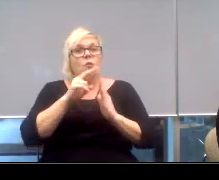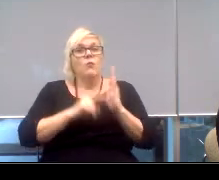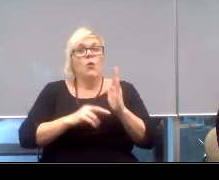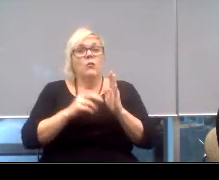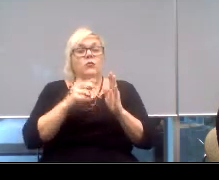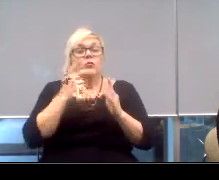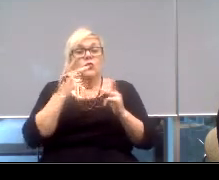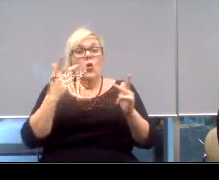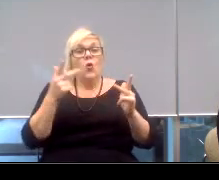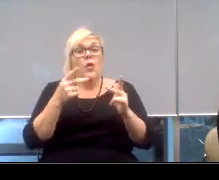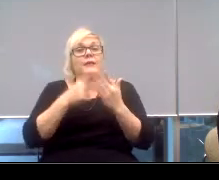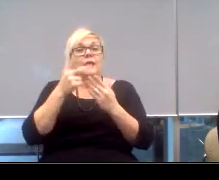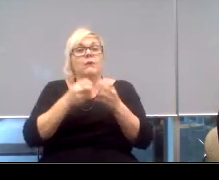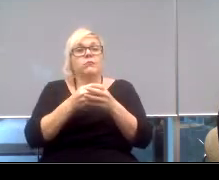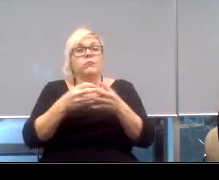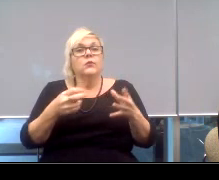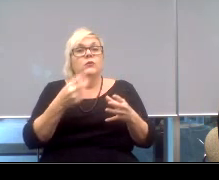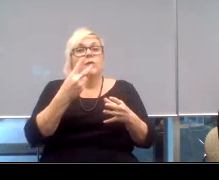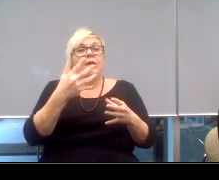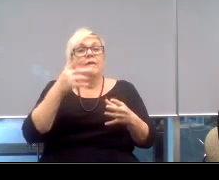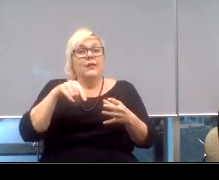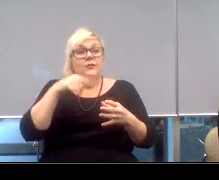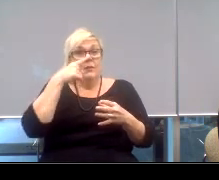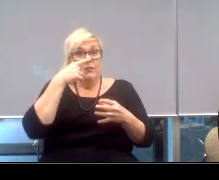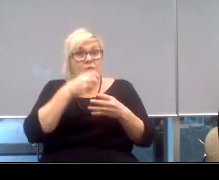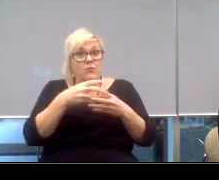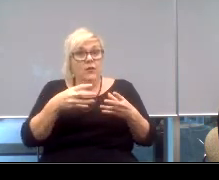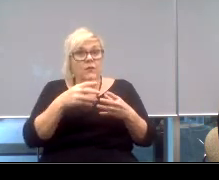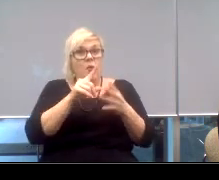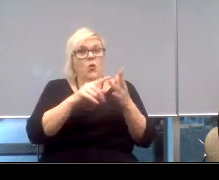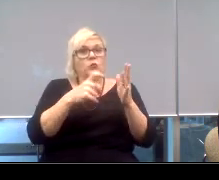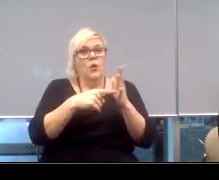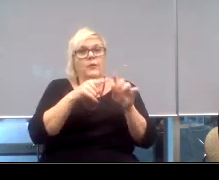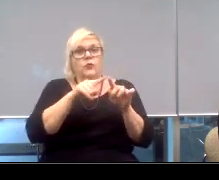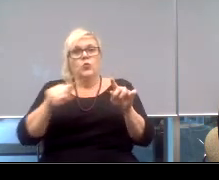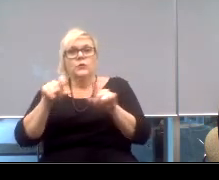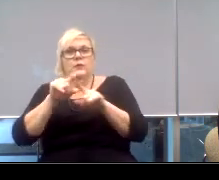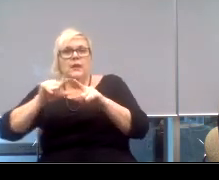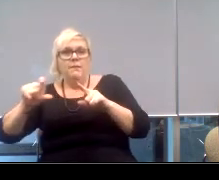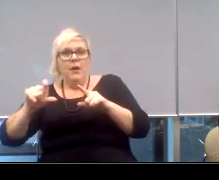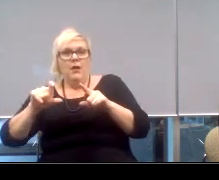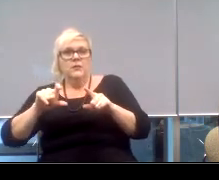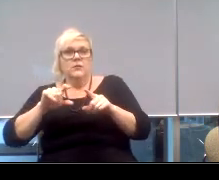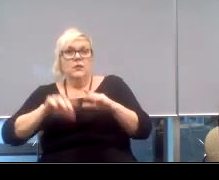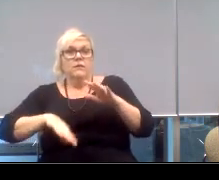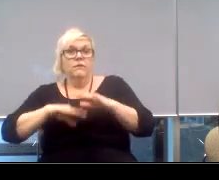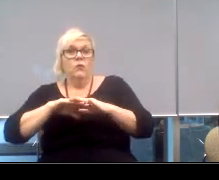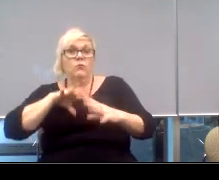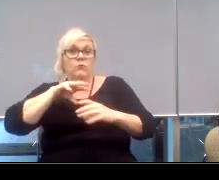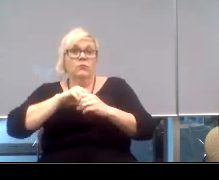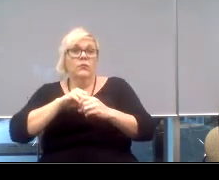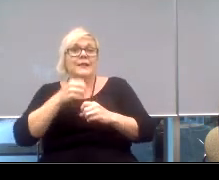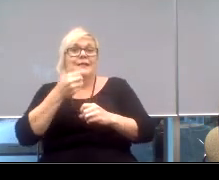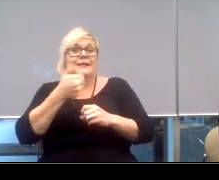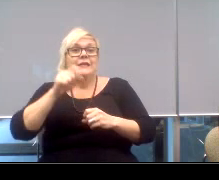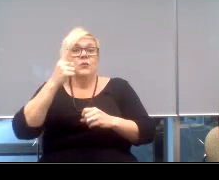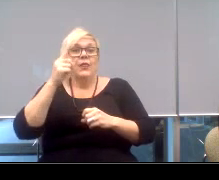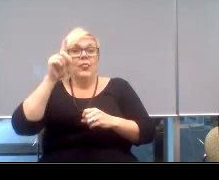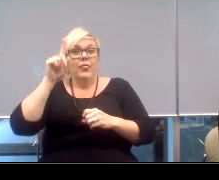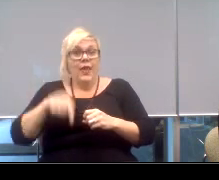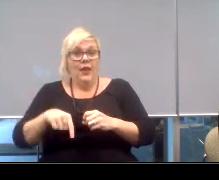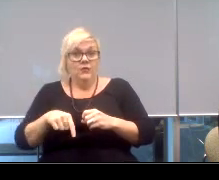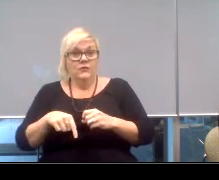by 25,000 people between October and December, and this took the overall number of participants to 61,000, which is double